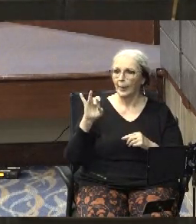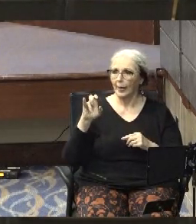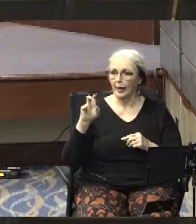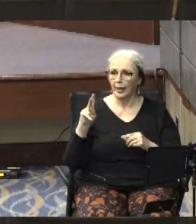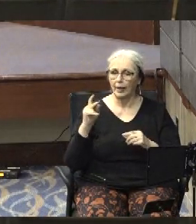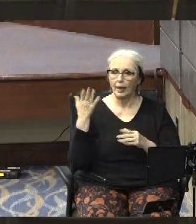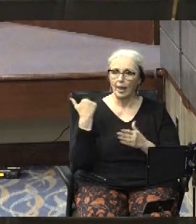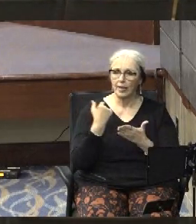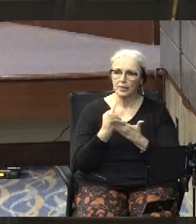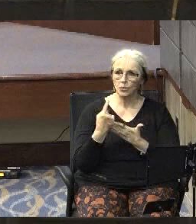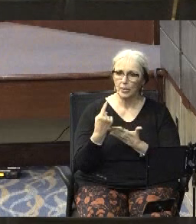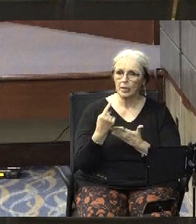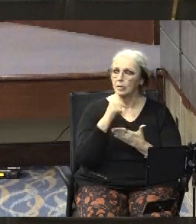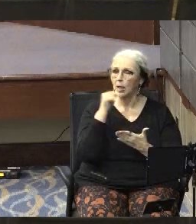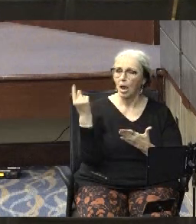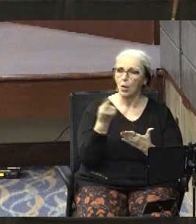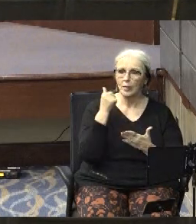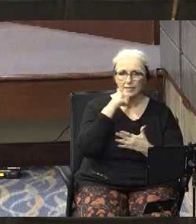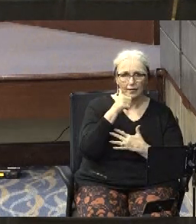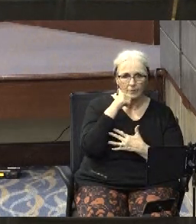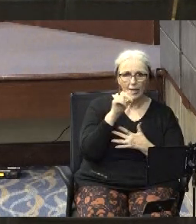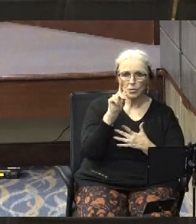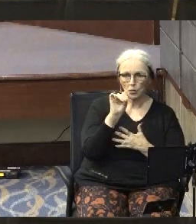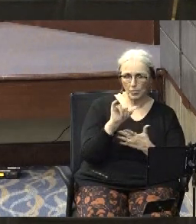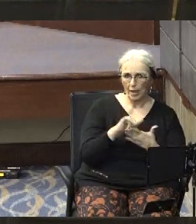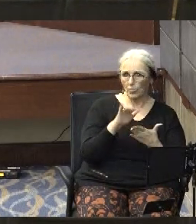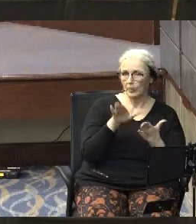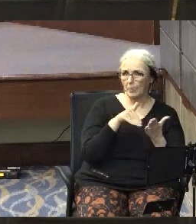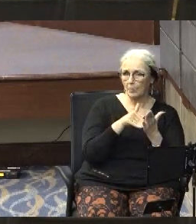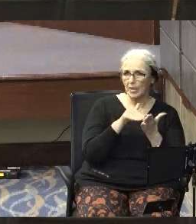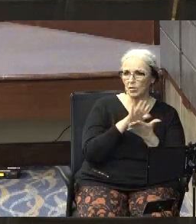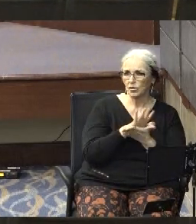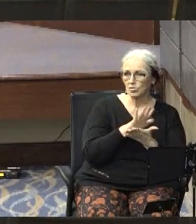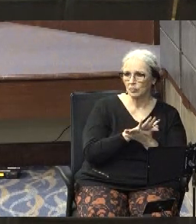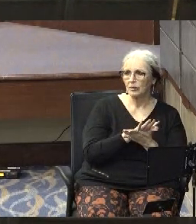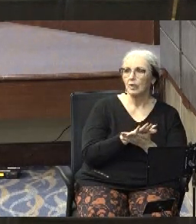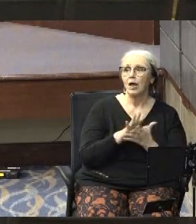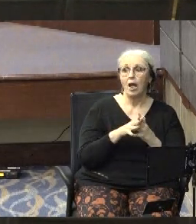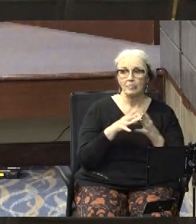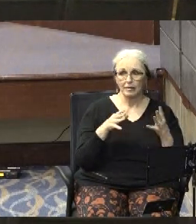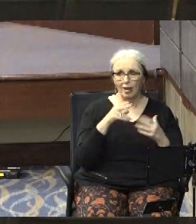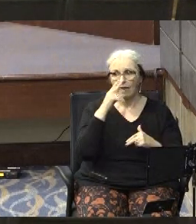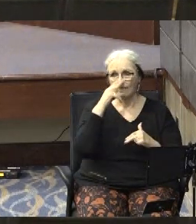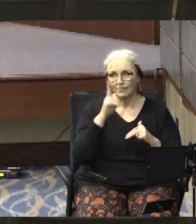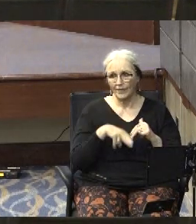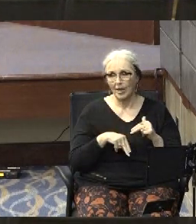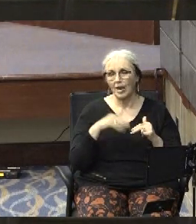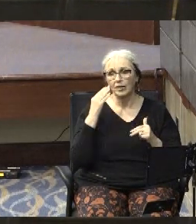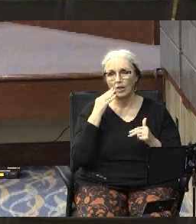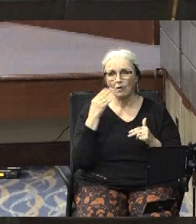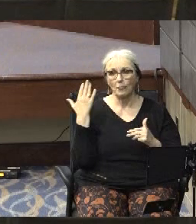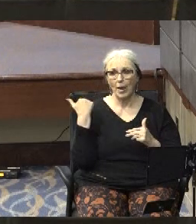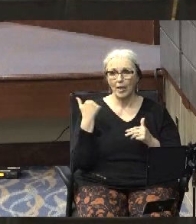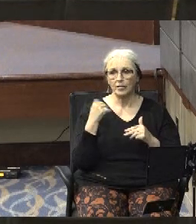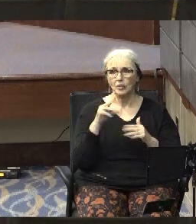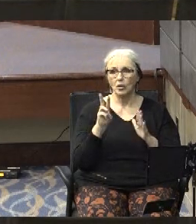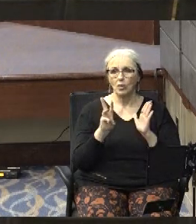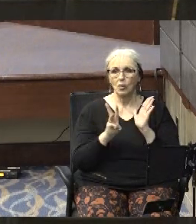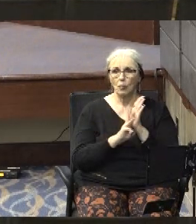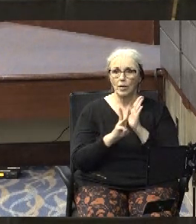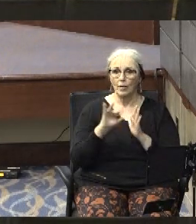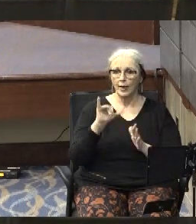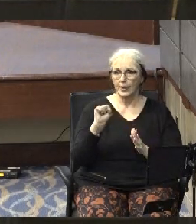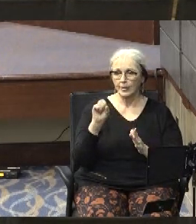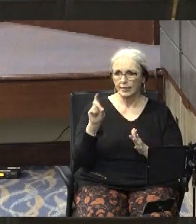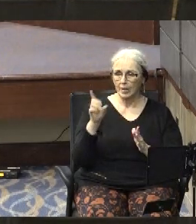get to break ground on your son's current middle school, so that was a lot of fun. And I know he's a former Waco ISD parent, so that was fun to be